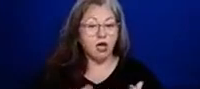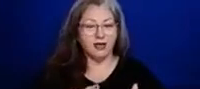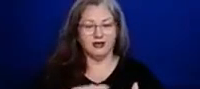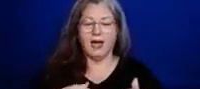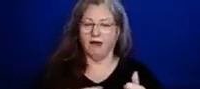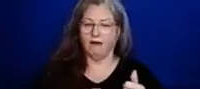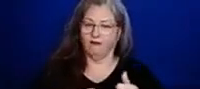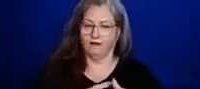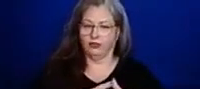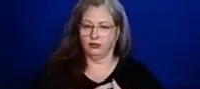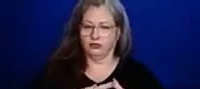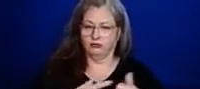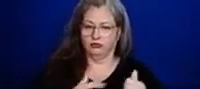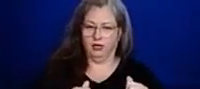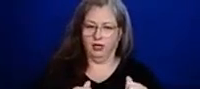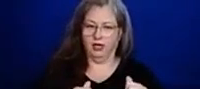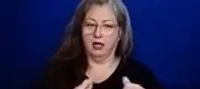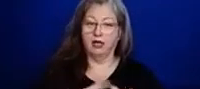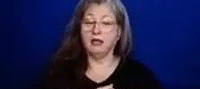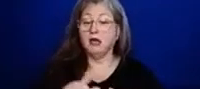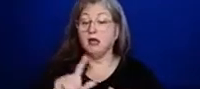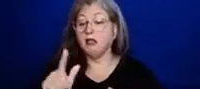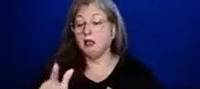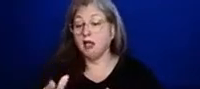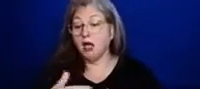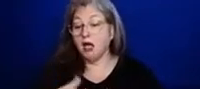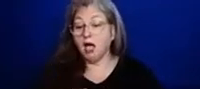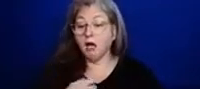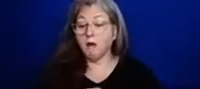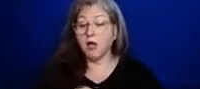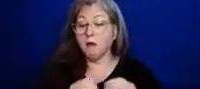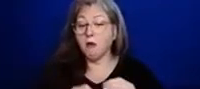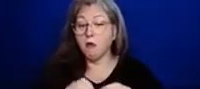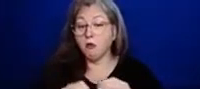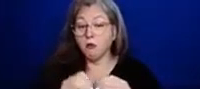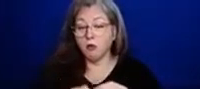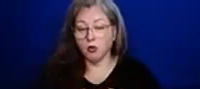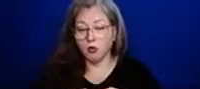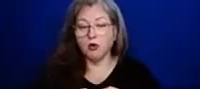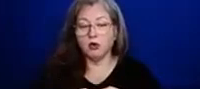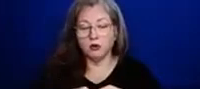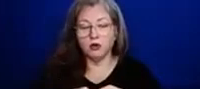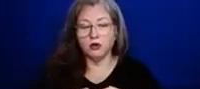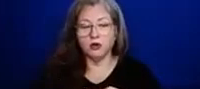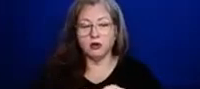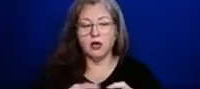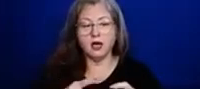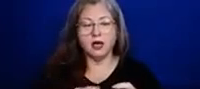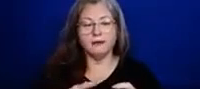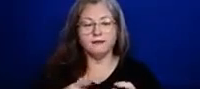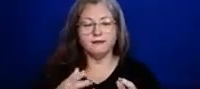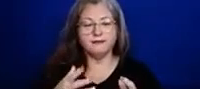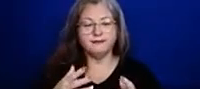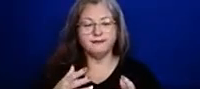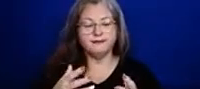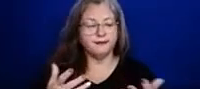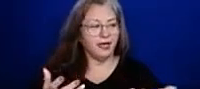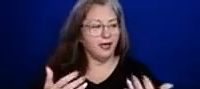first impression. And then other pieces that I made later, they had